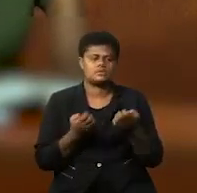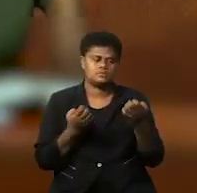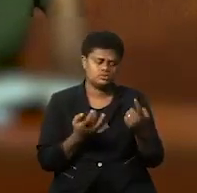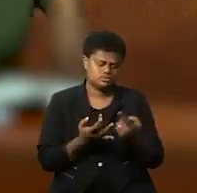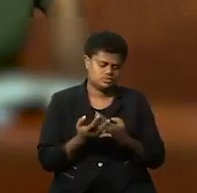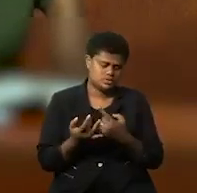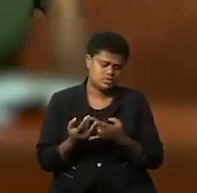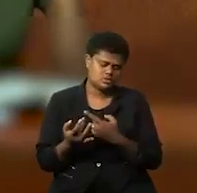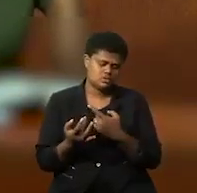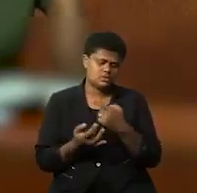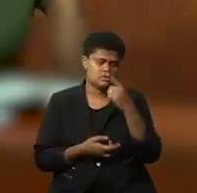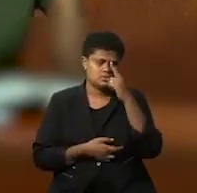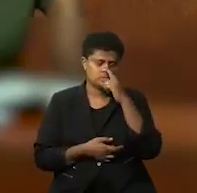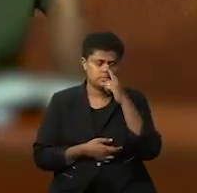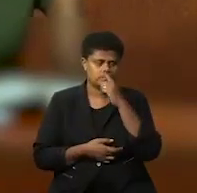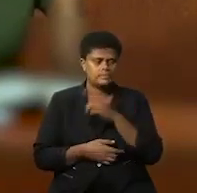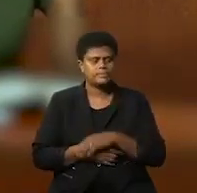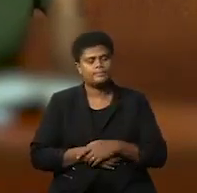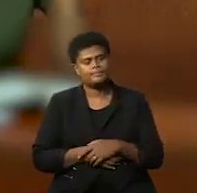are downhearted.